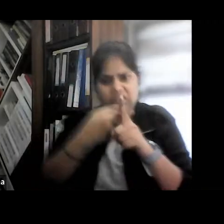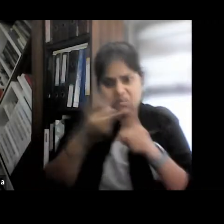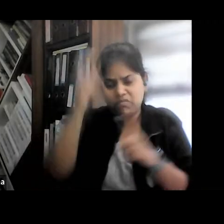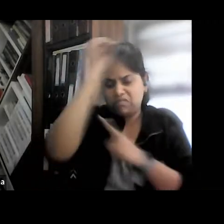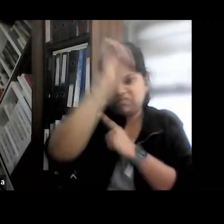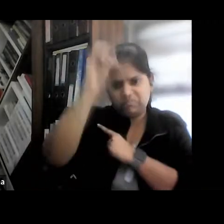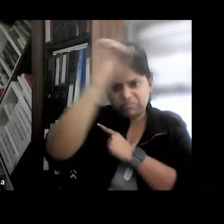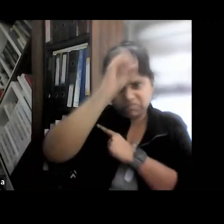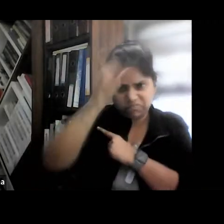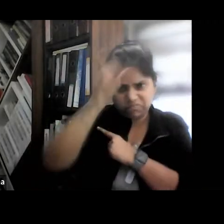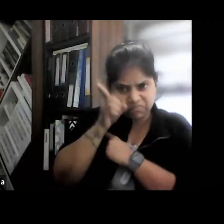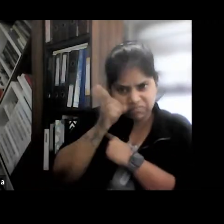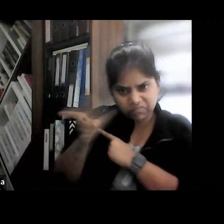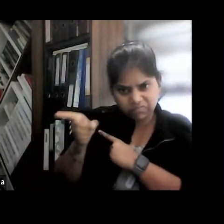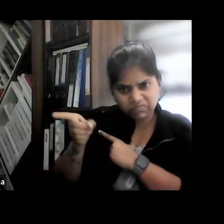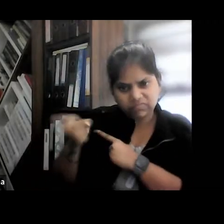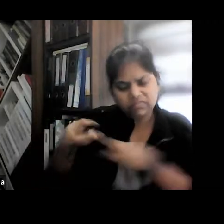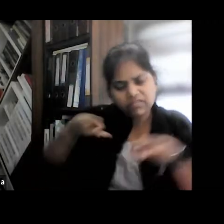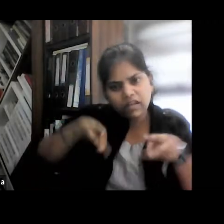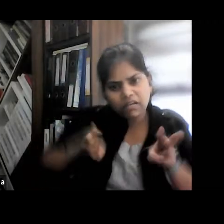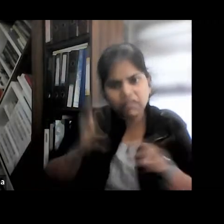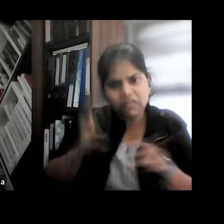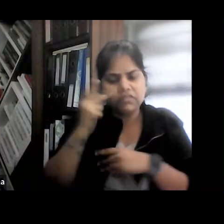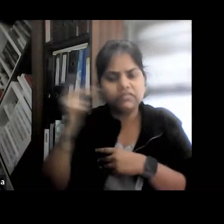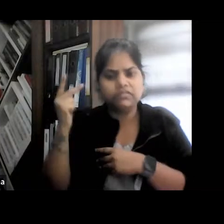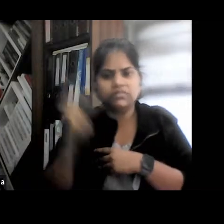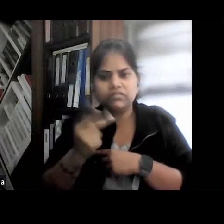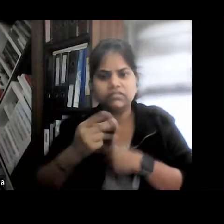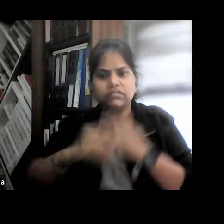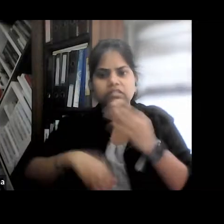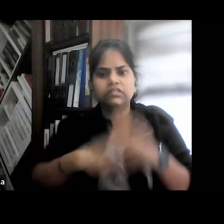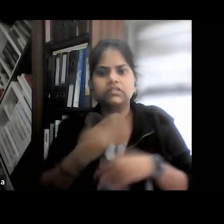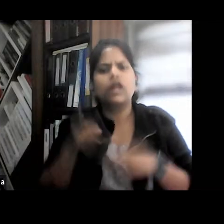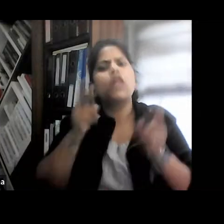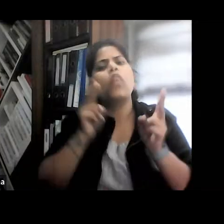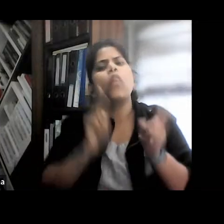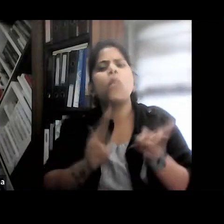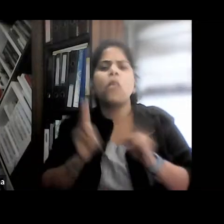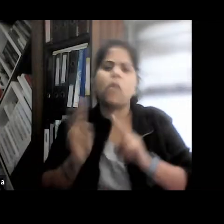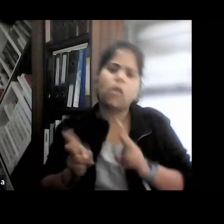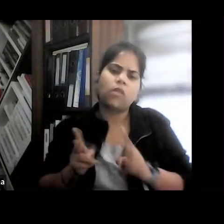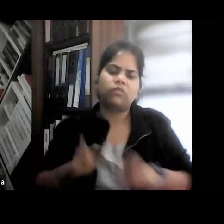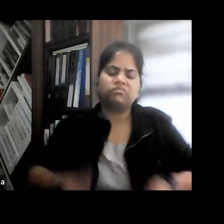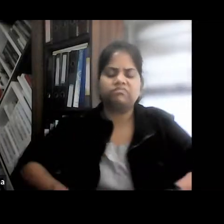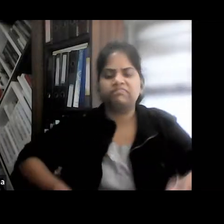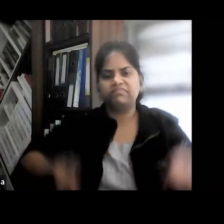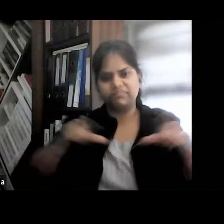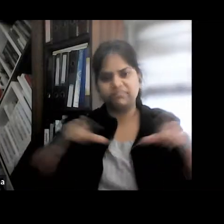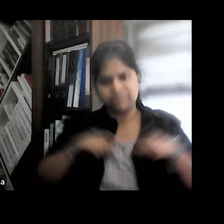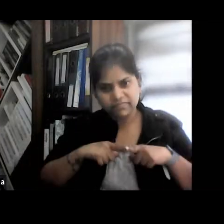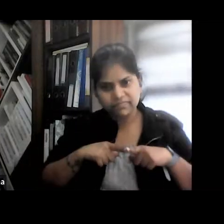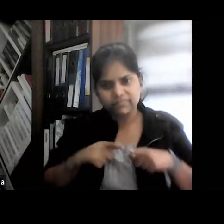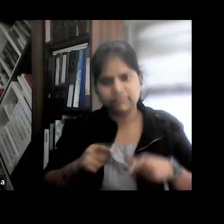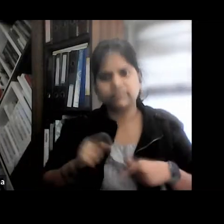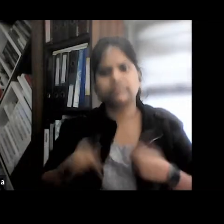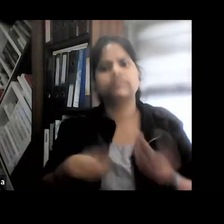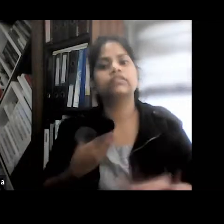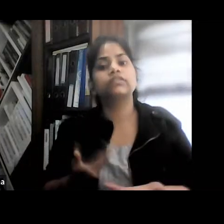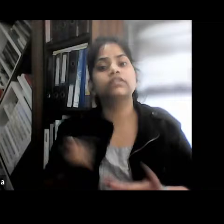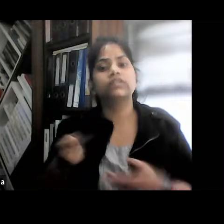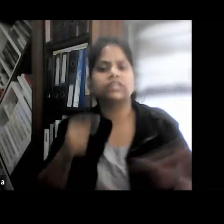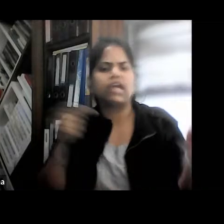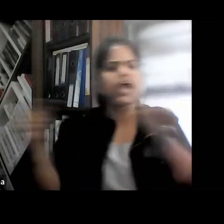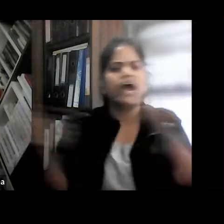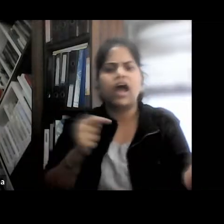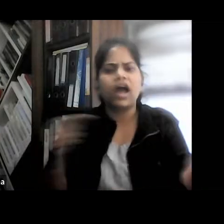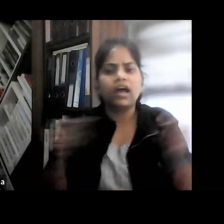make their way into the everyday and pass off as normal. Thereby, it argues for the potential of both sign language